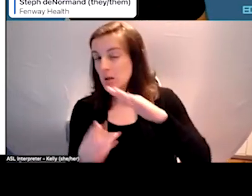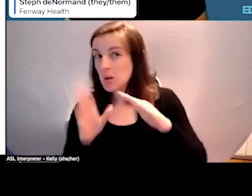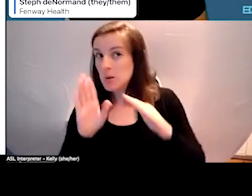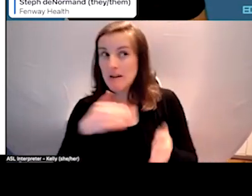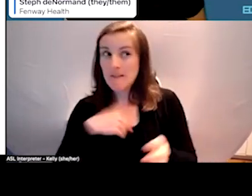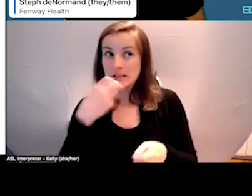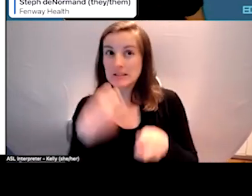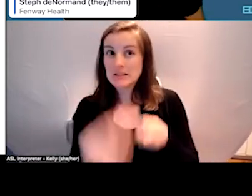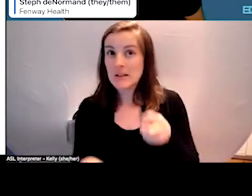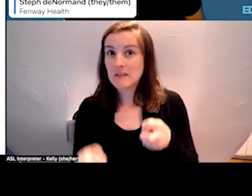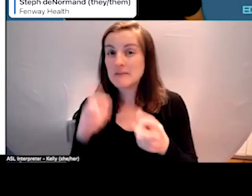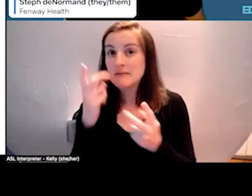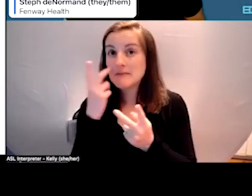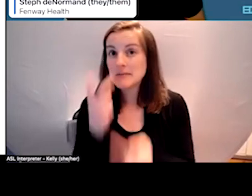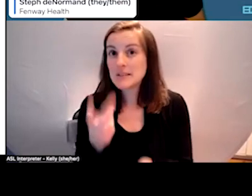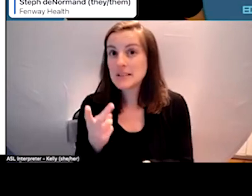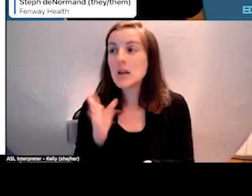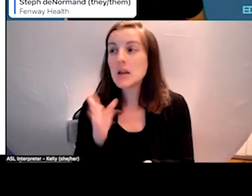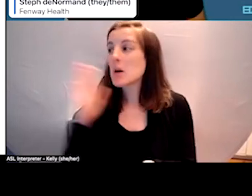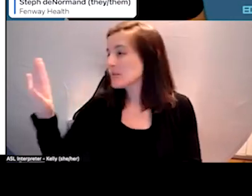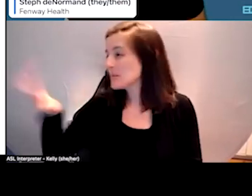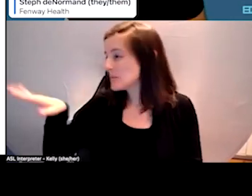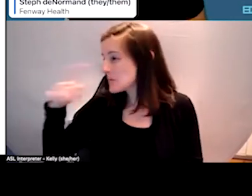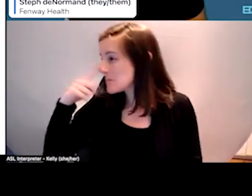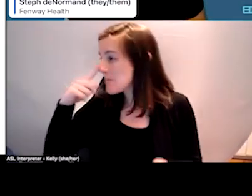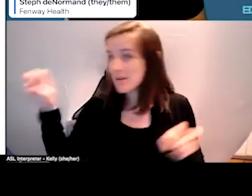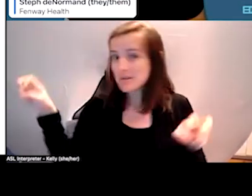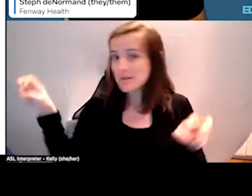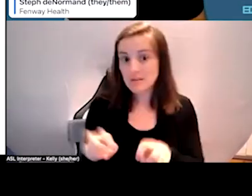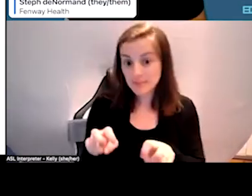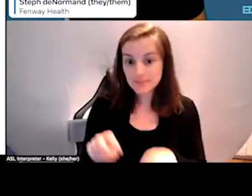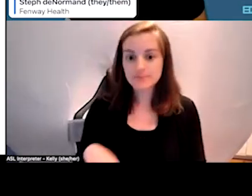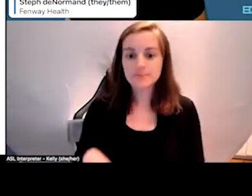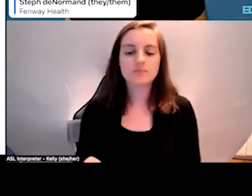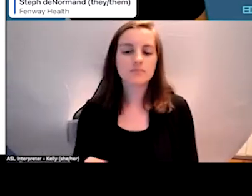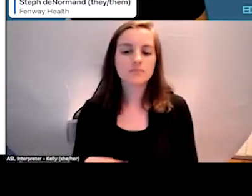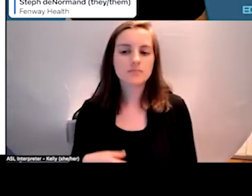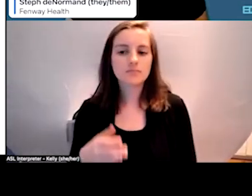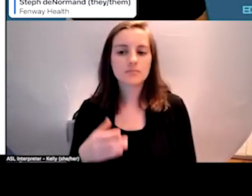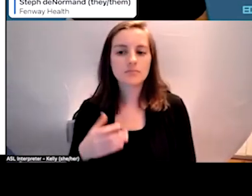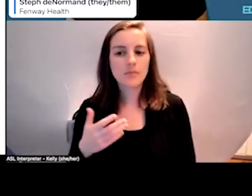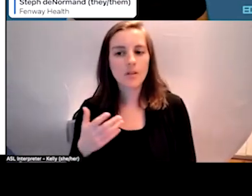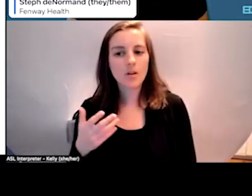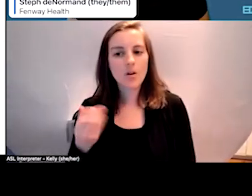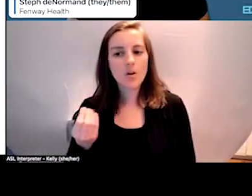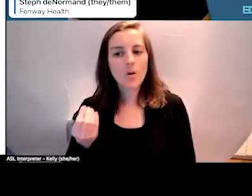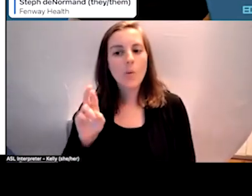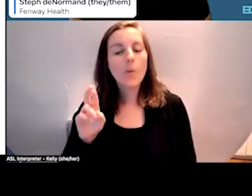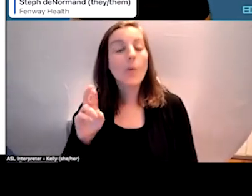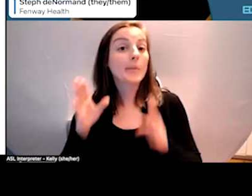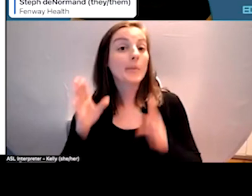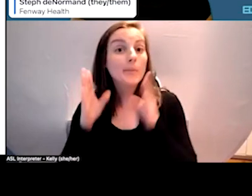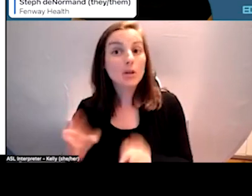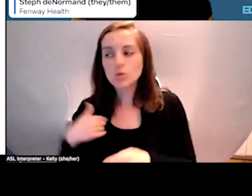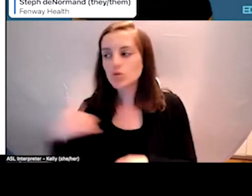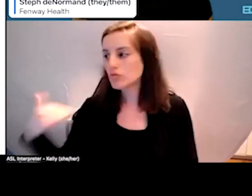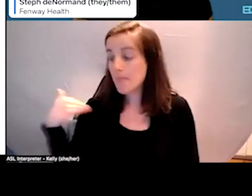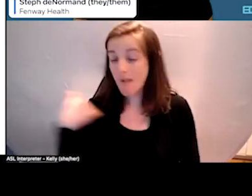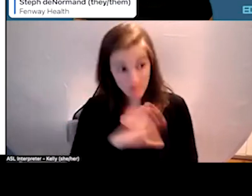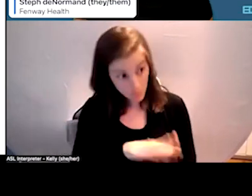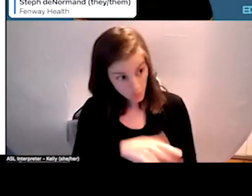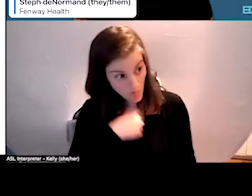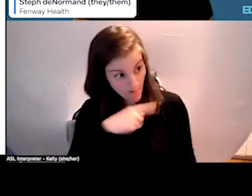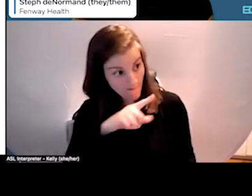for you, who can say, oh, in the car on the way over here, you had this other question that we forgot to write down. Do you want to ask about that